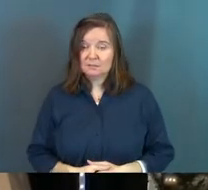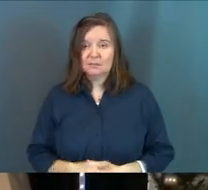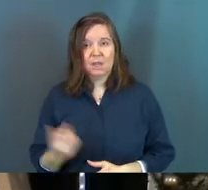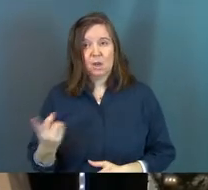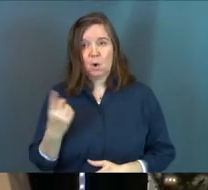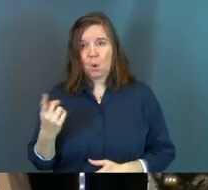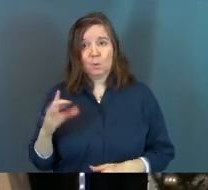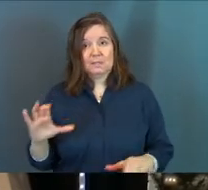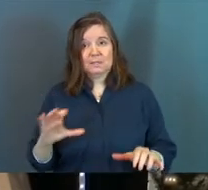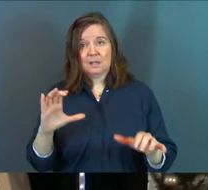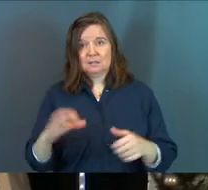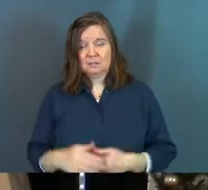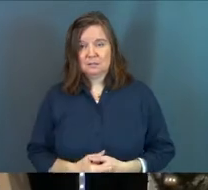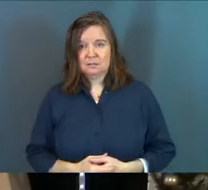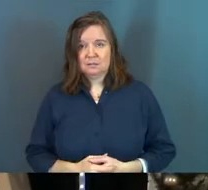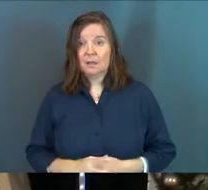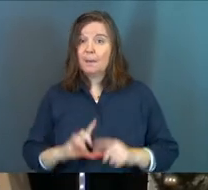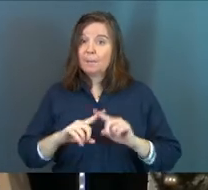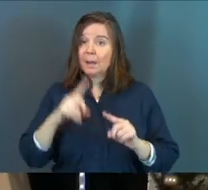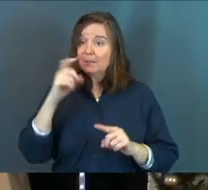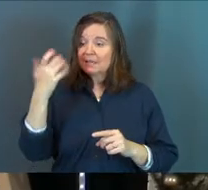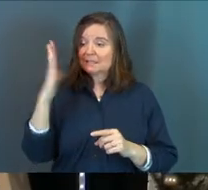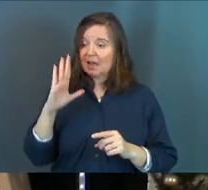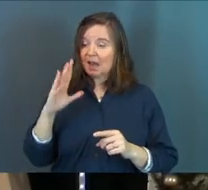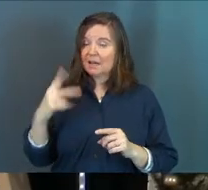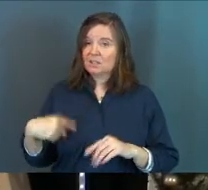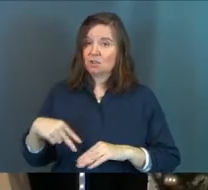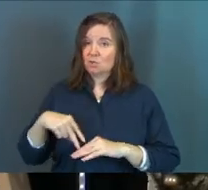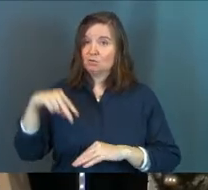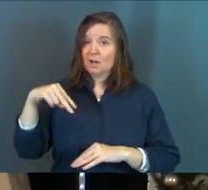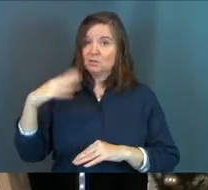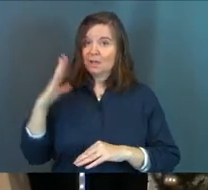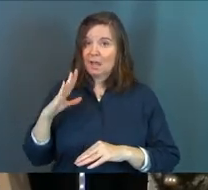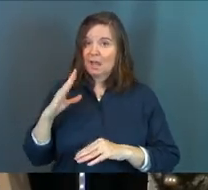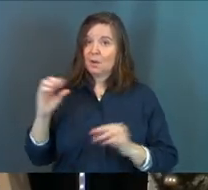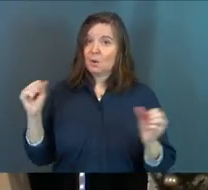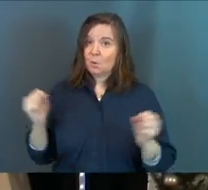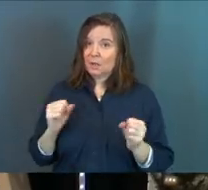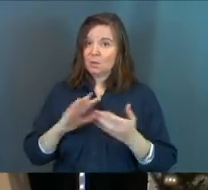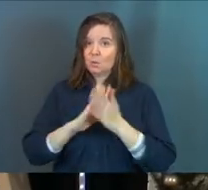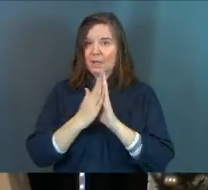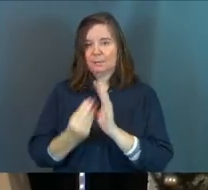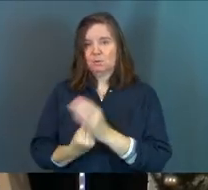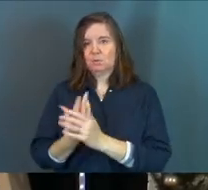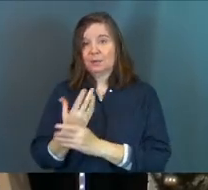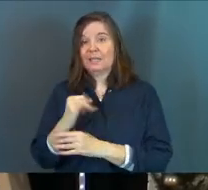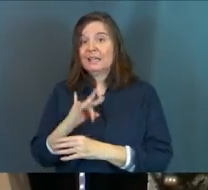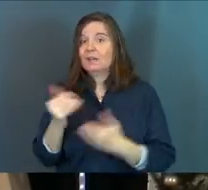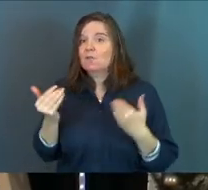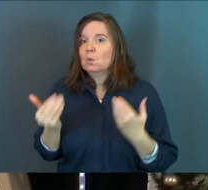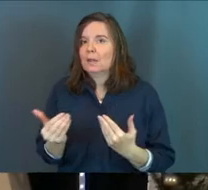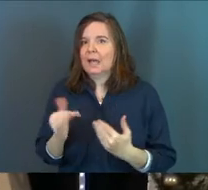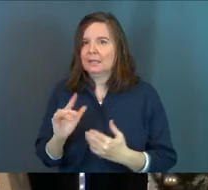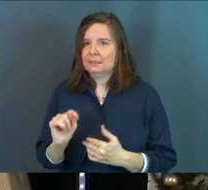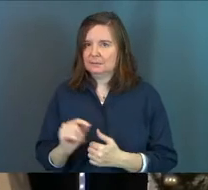It always does. But because God is a resurrecting God, winter will turn into spring if you let